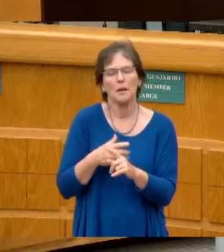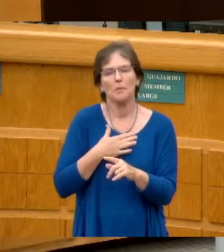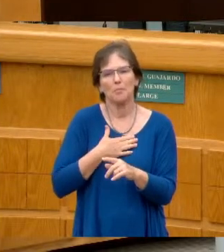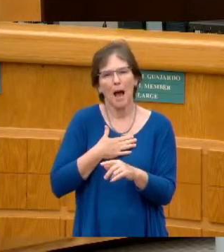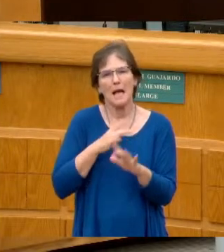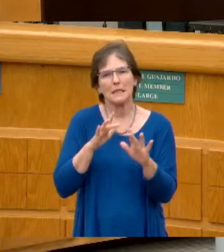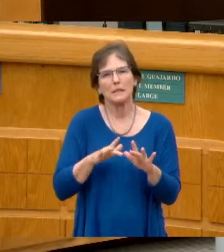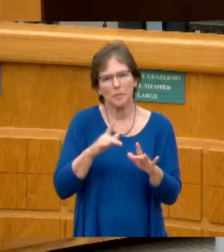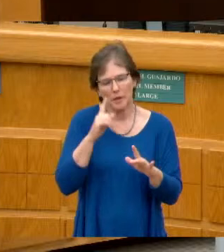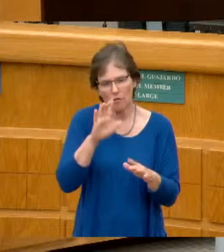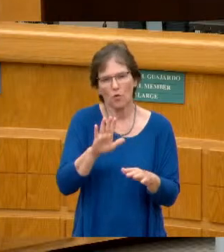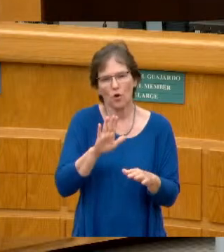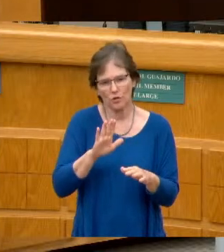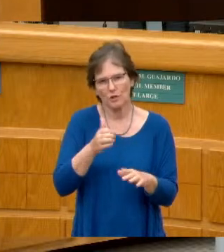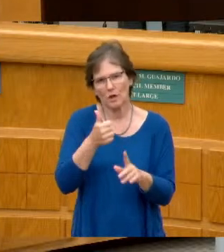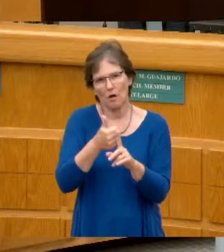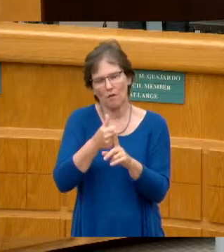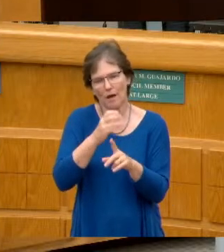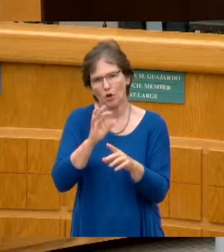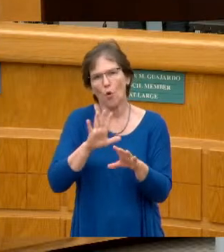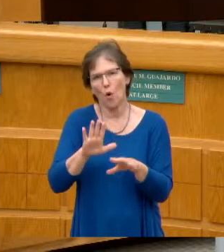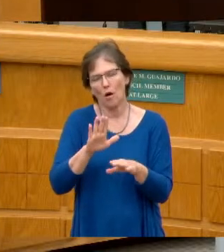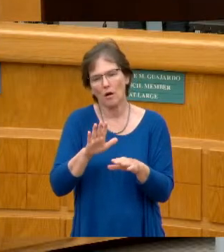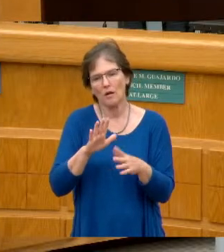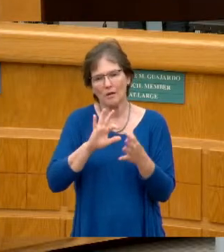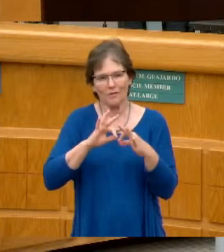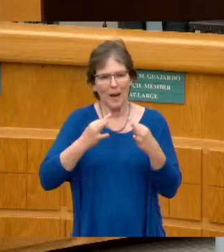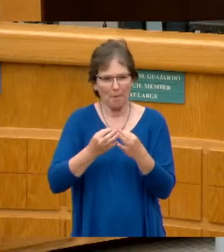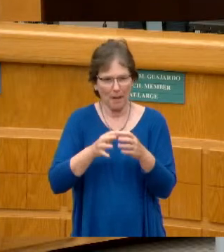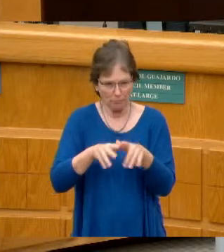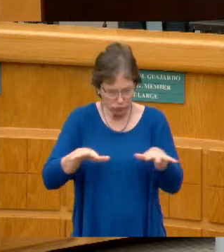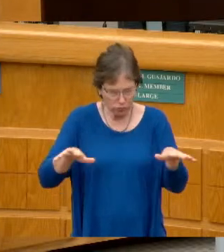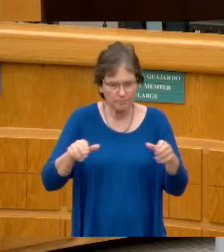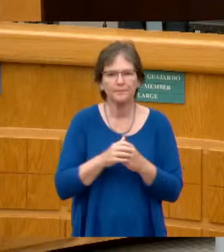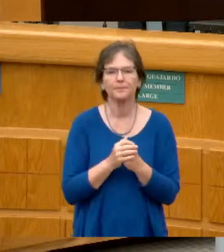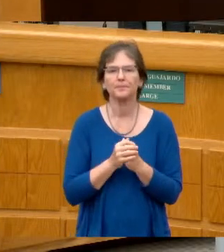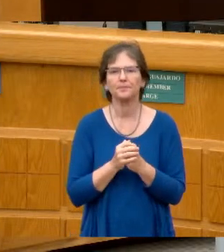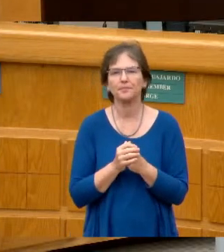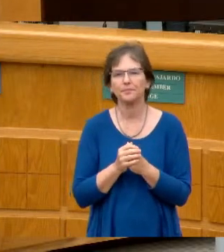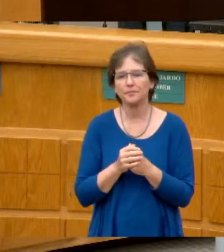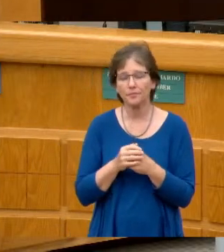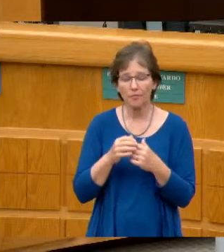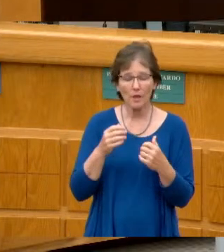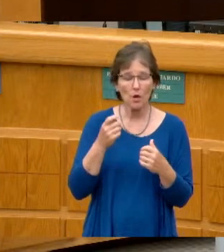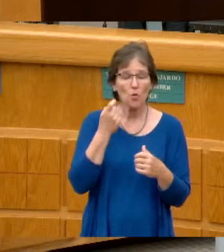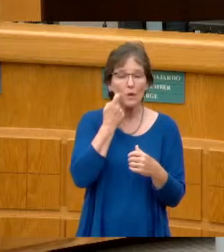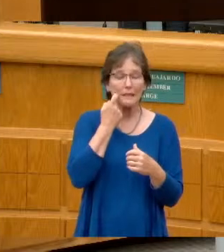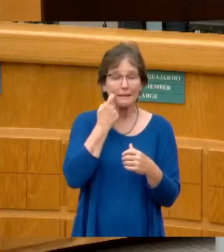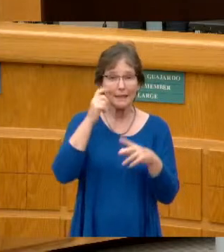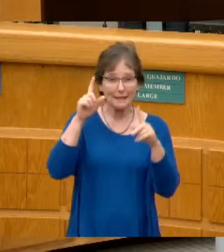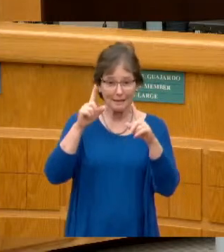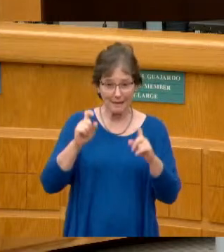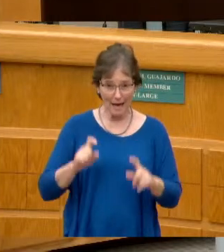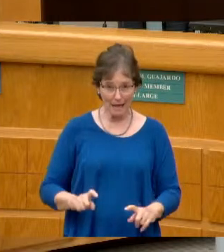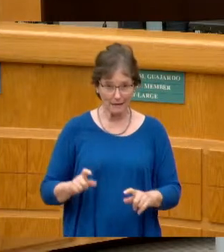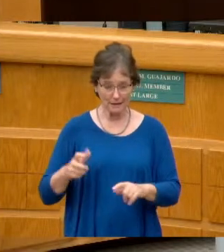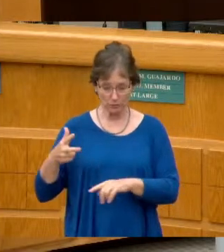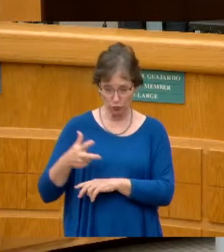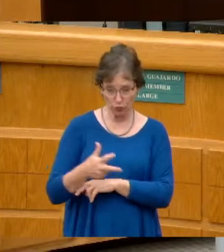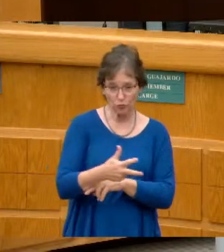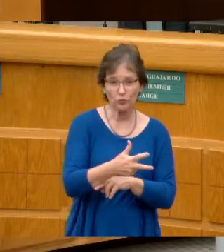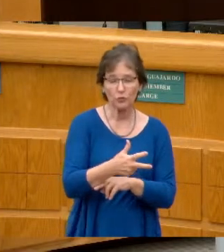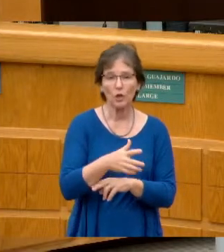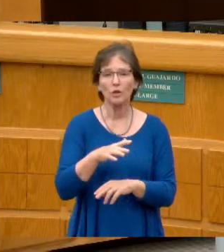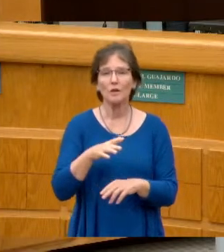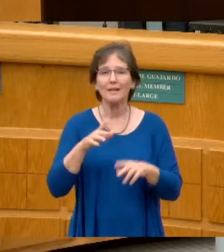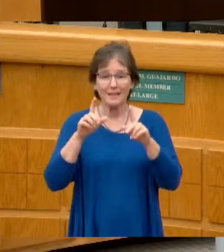I'm going to change hats for a minute, and I'm going to talk a little bit about some of the things that we're doing in public health. But first, I'd like to